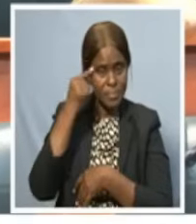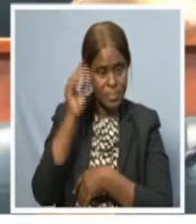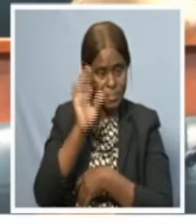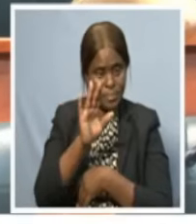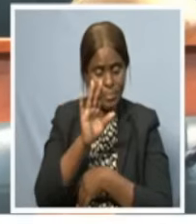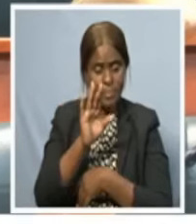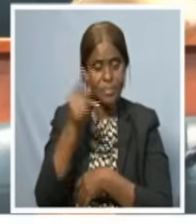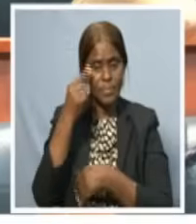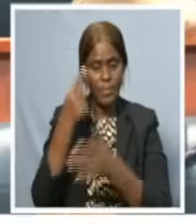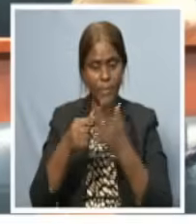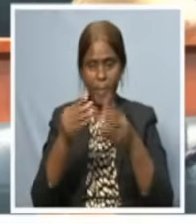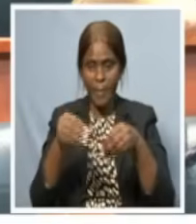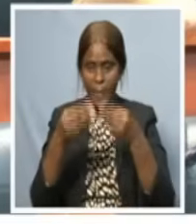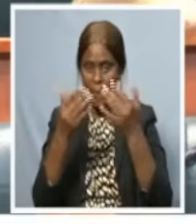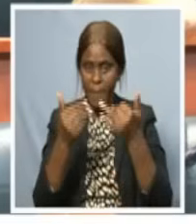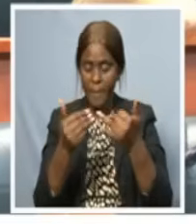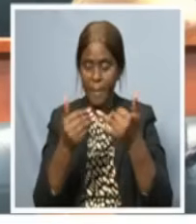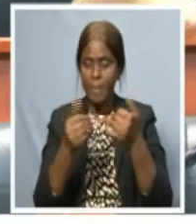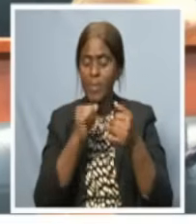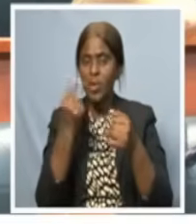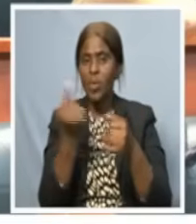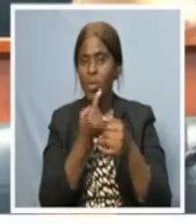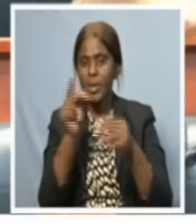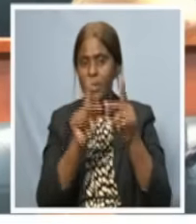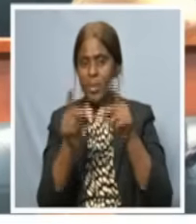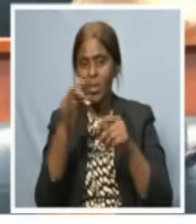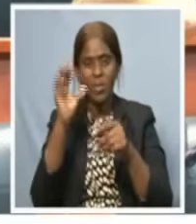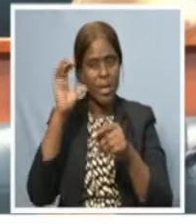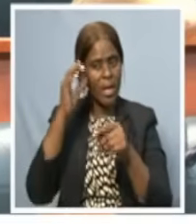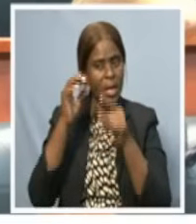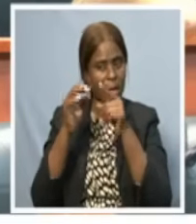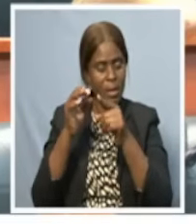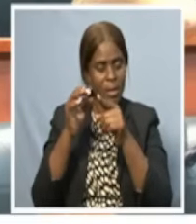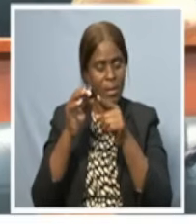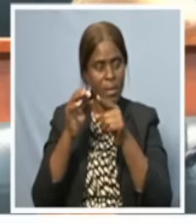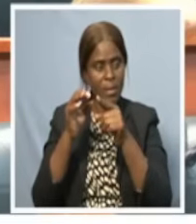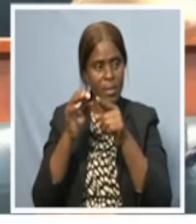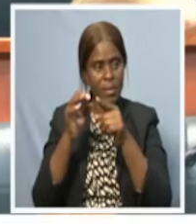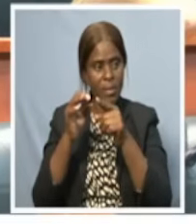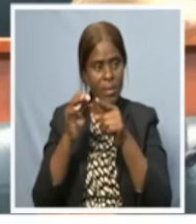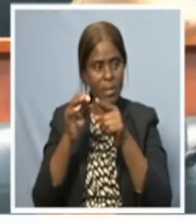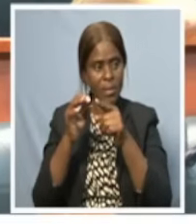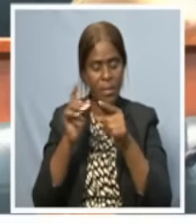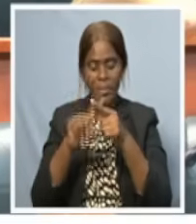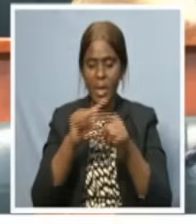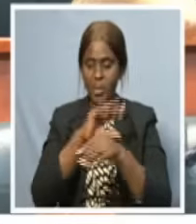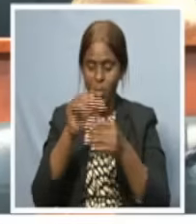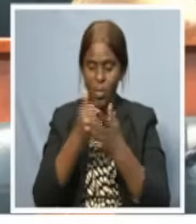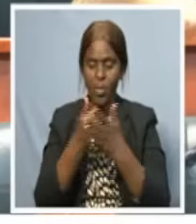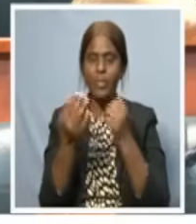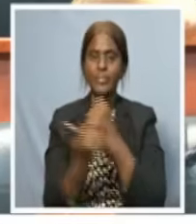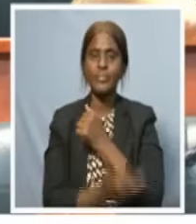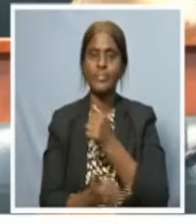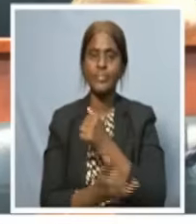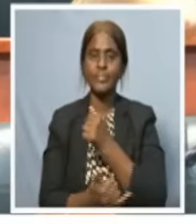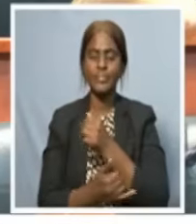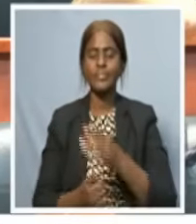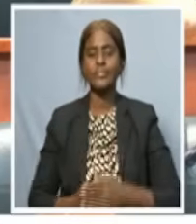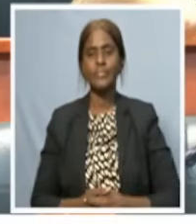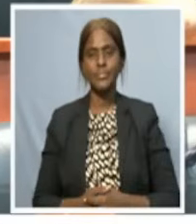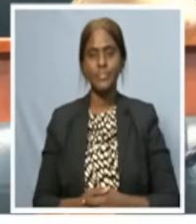government for giving not only the people of Chama, but almost the entire